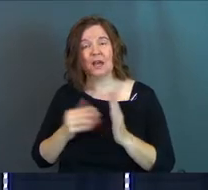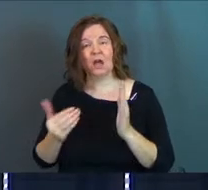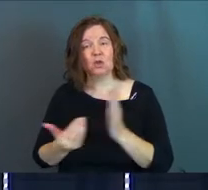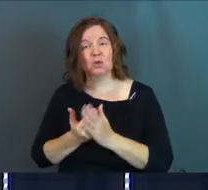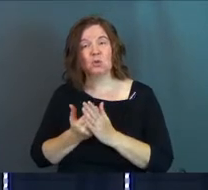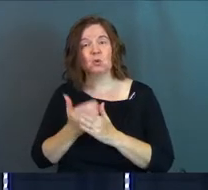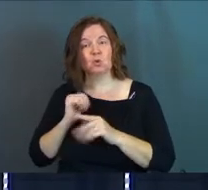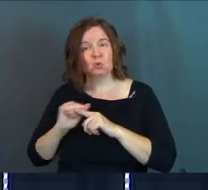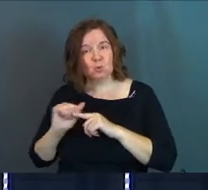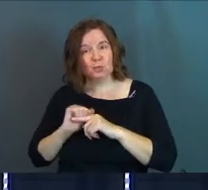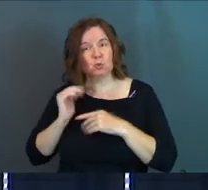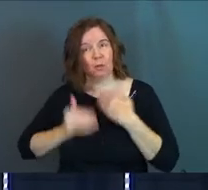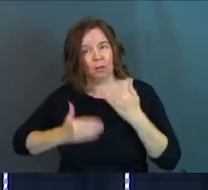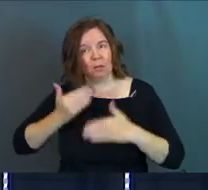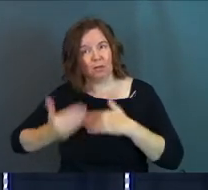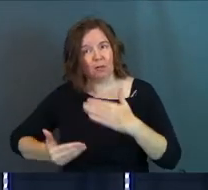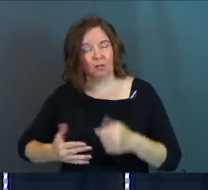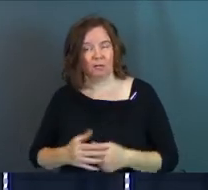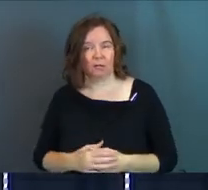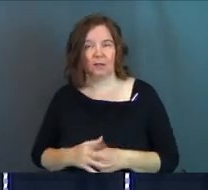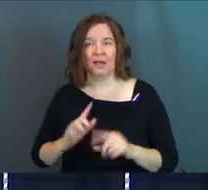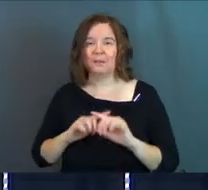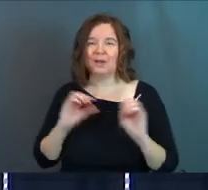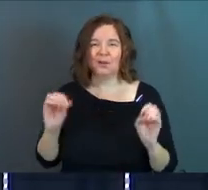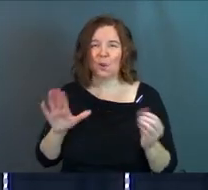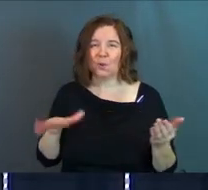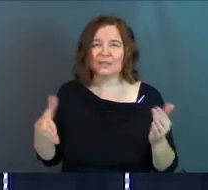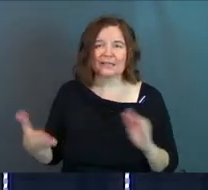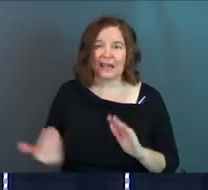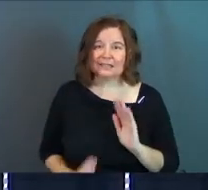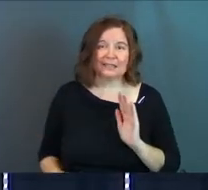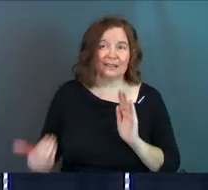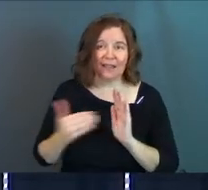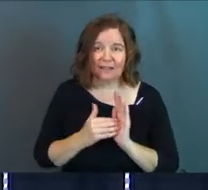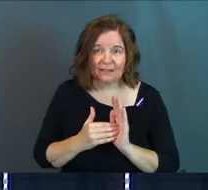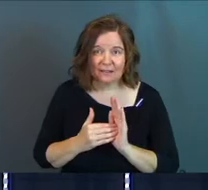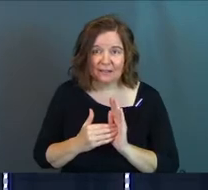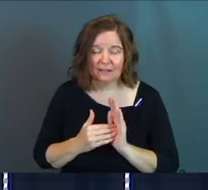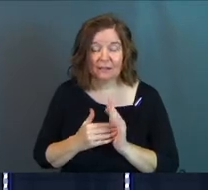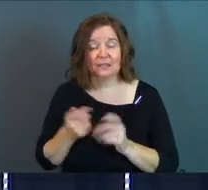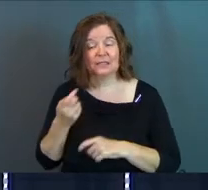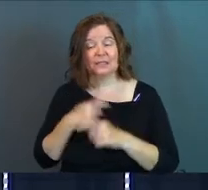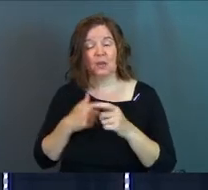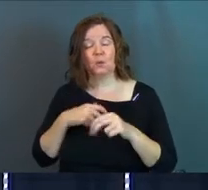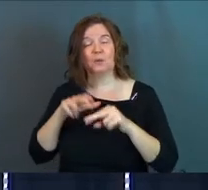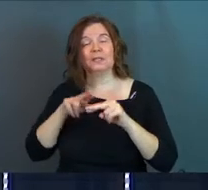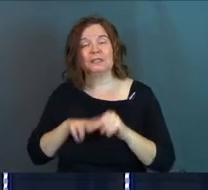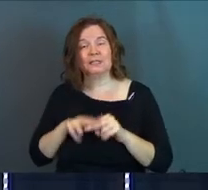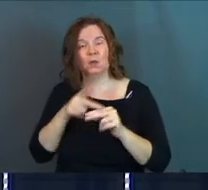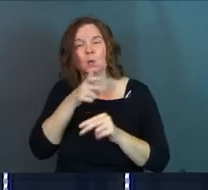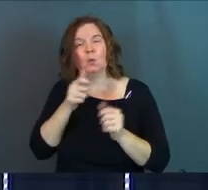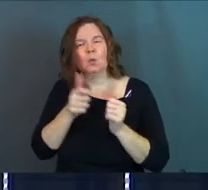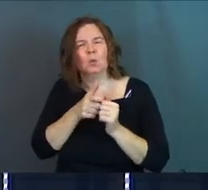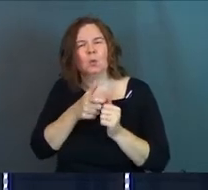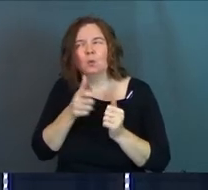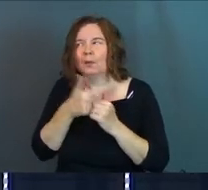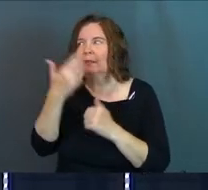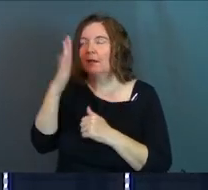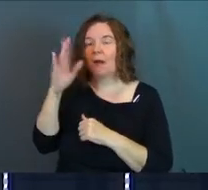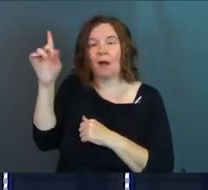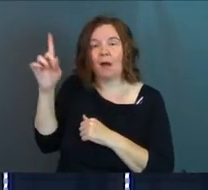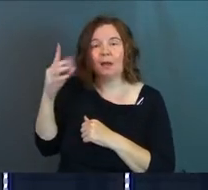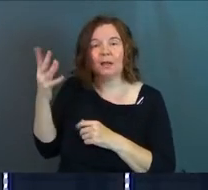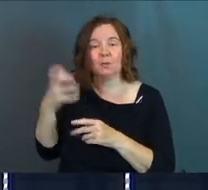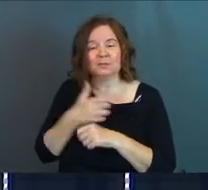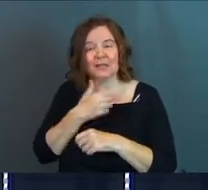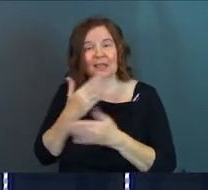new ritual, if you will. But no one dies again. Instead, we sit down with who? With God. And